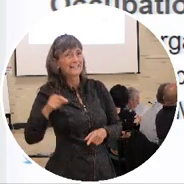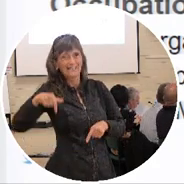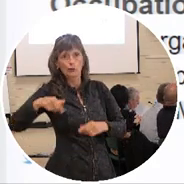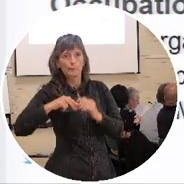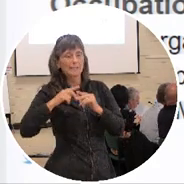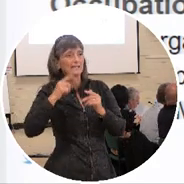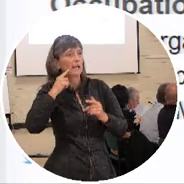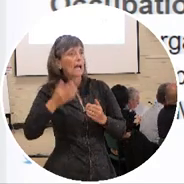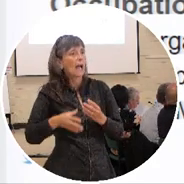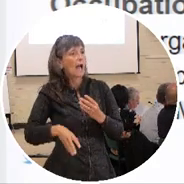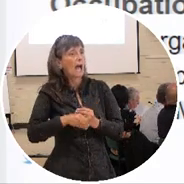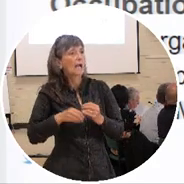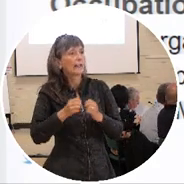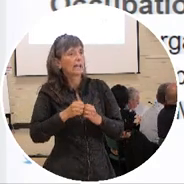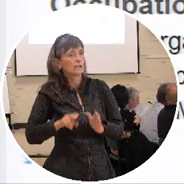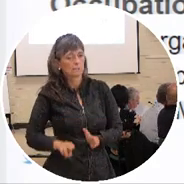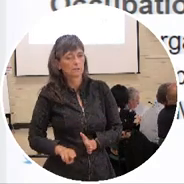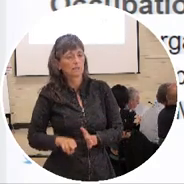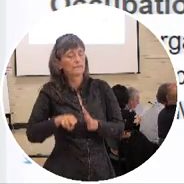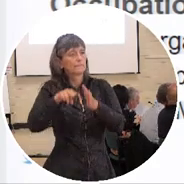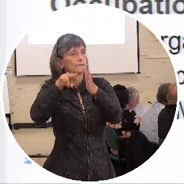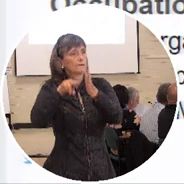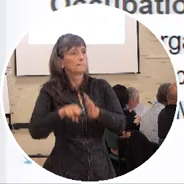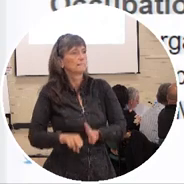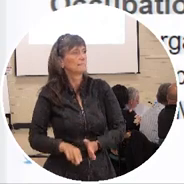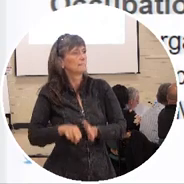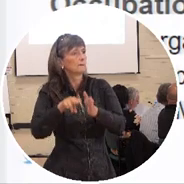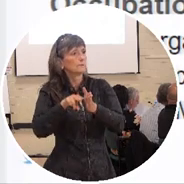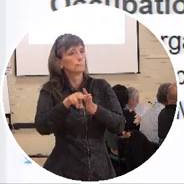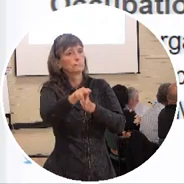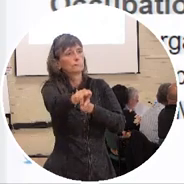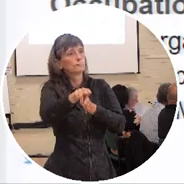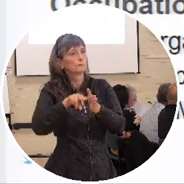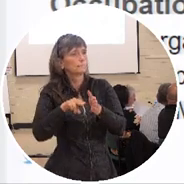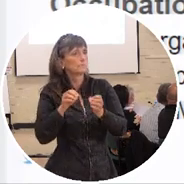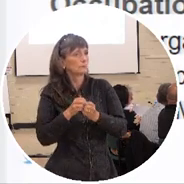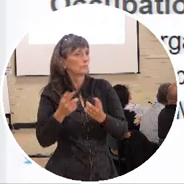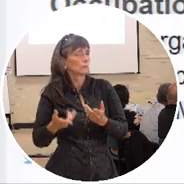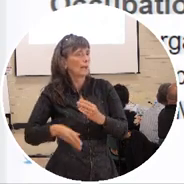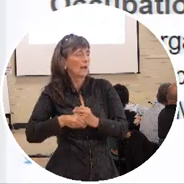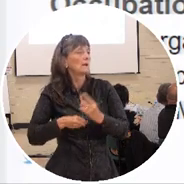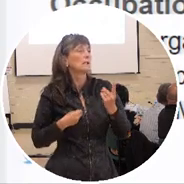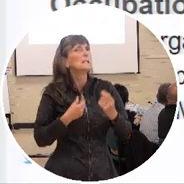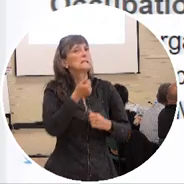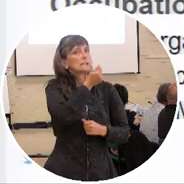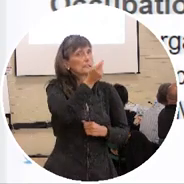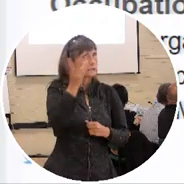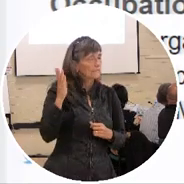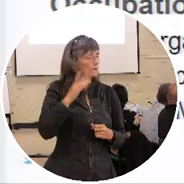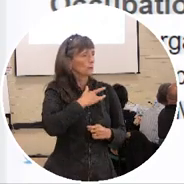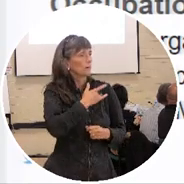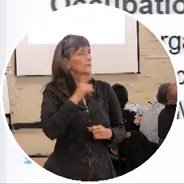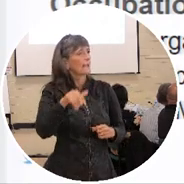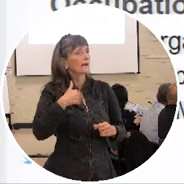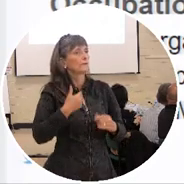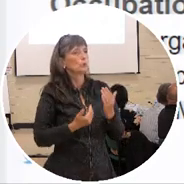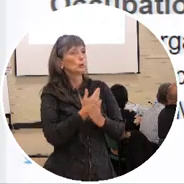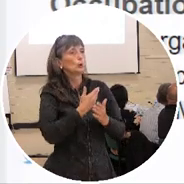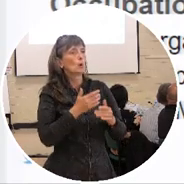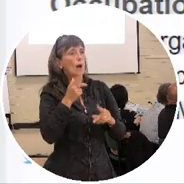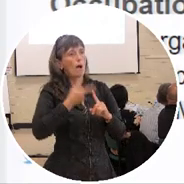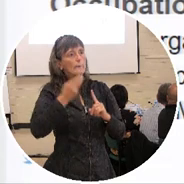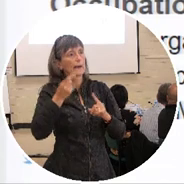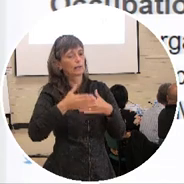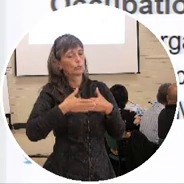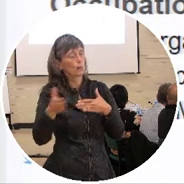here accessible now as an accessible building. We've upgraded a number of automatic door openers around the province.